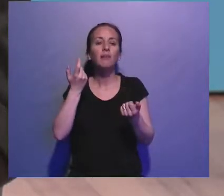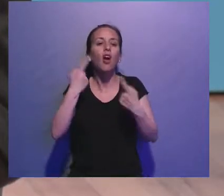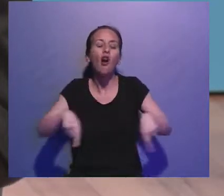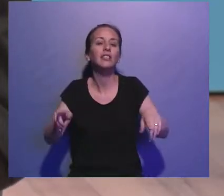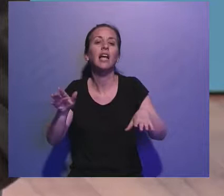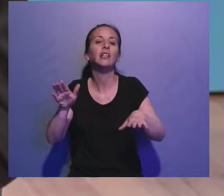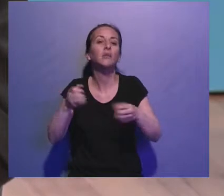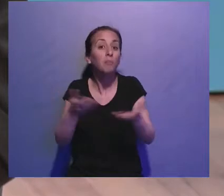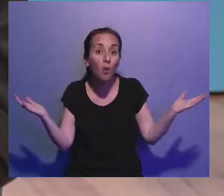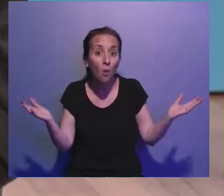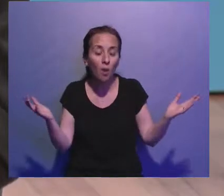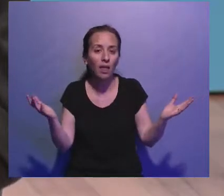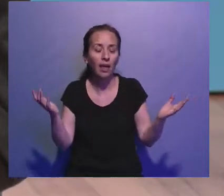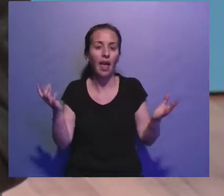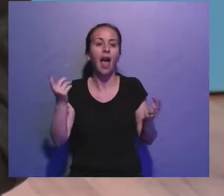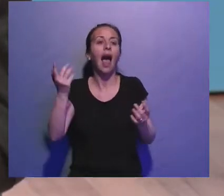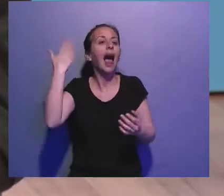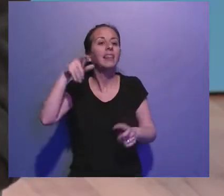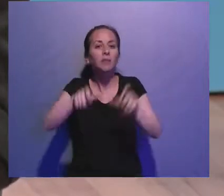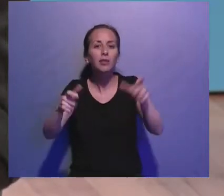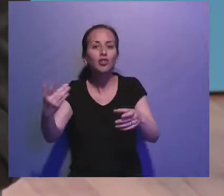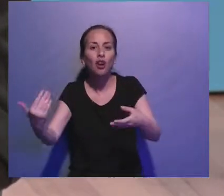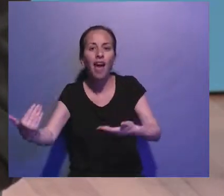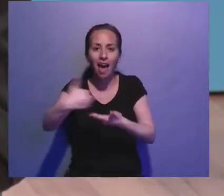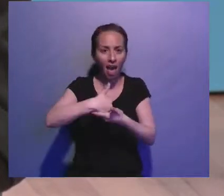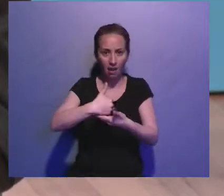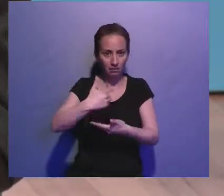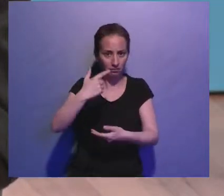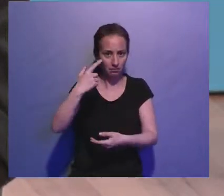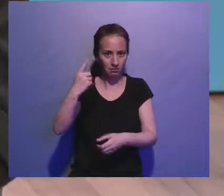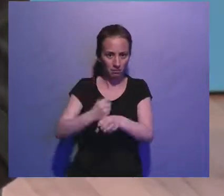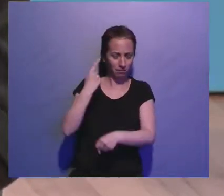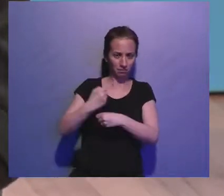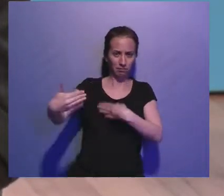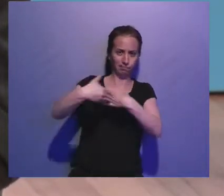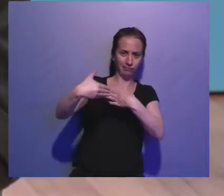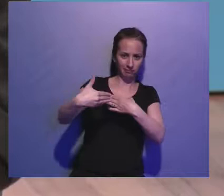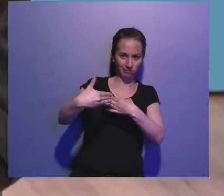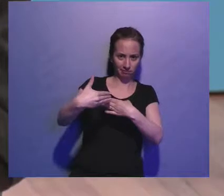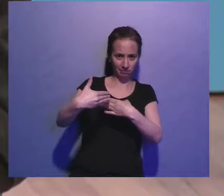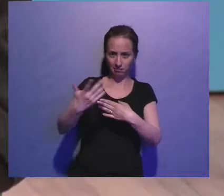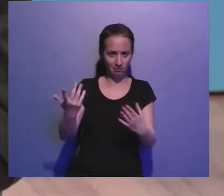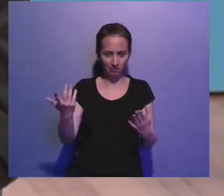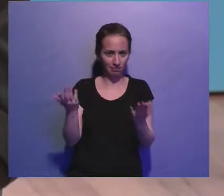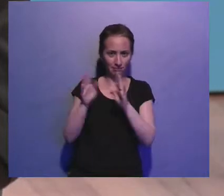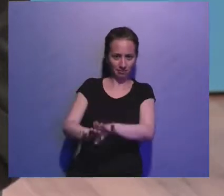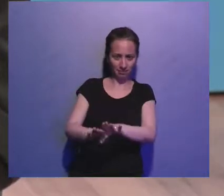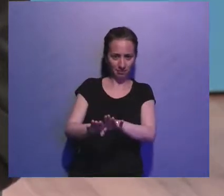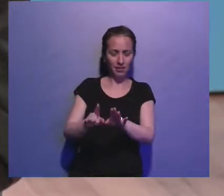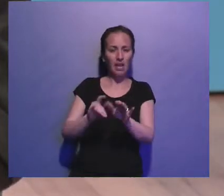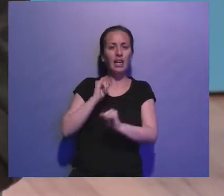evaluation, monitoring of the performance and the public administration,